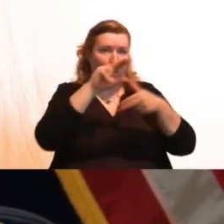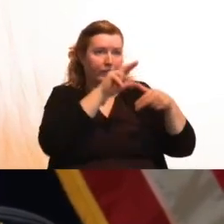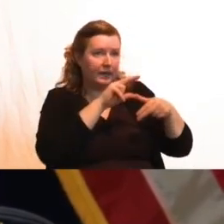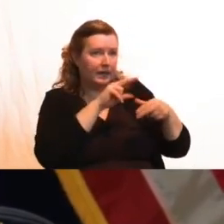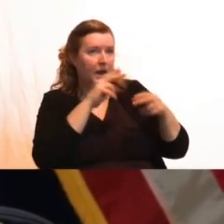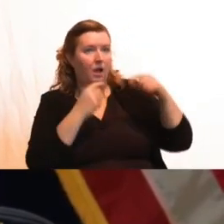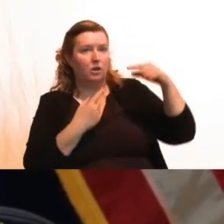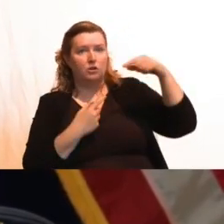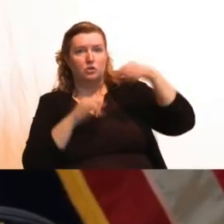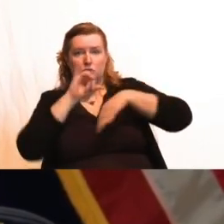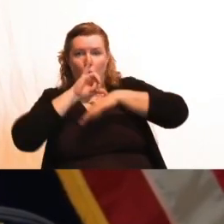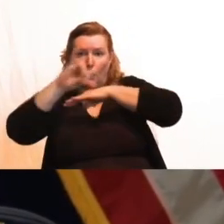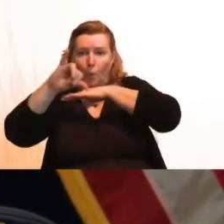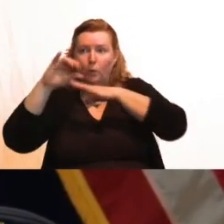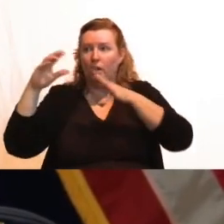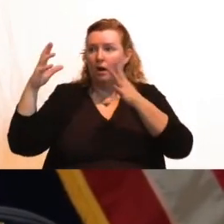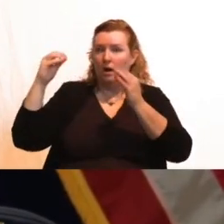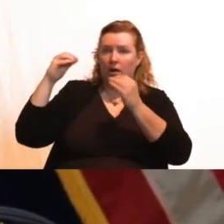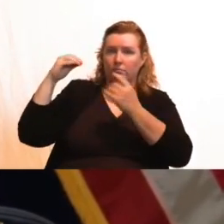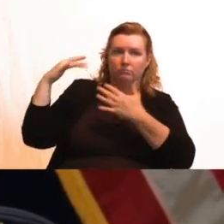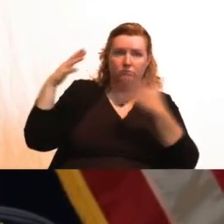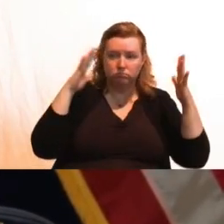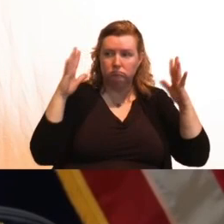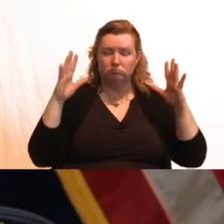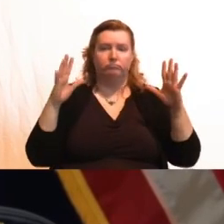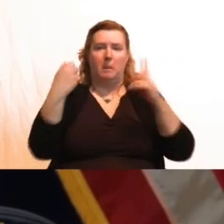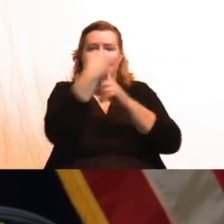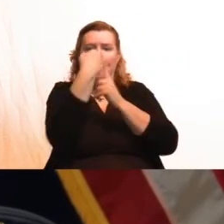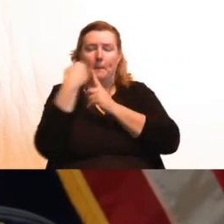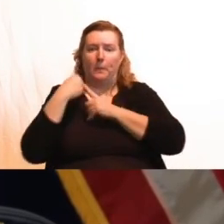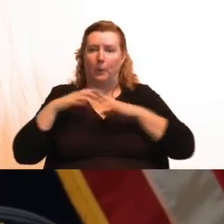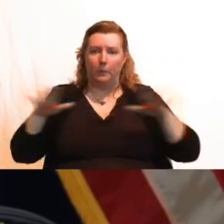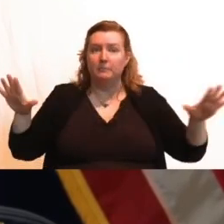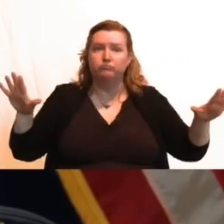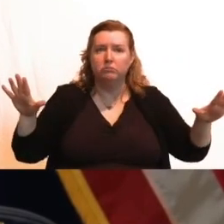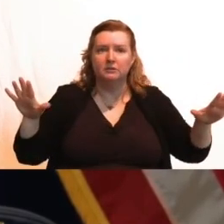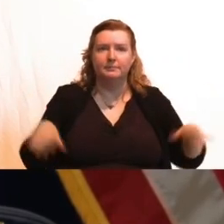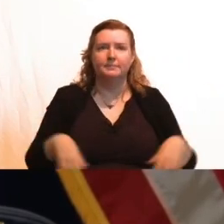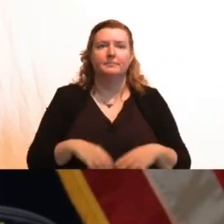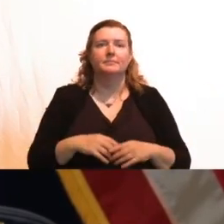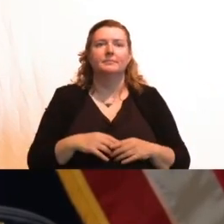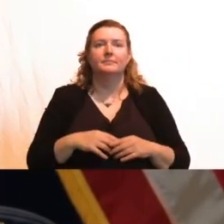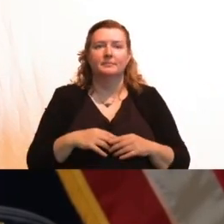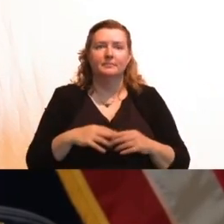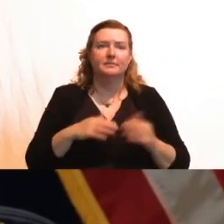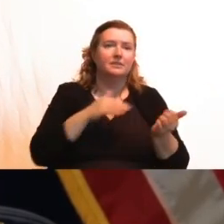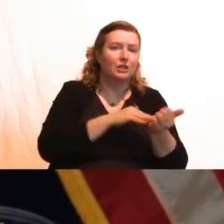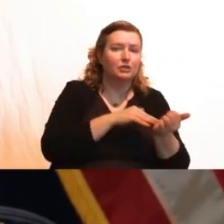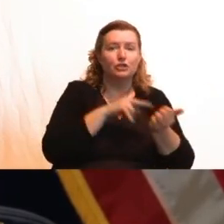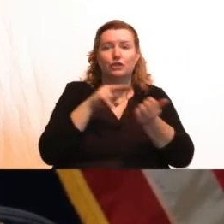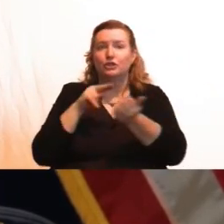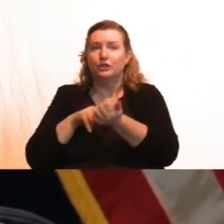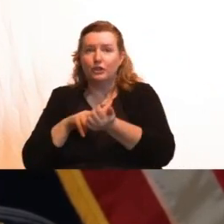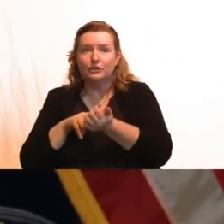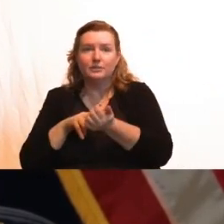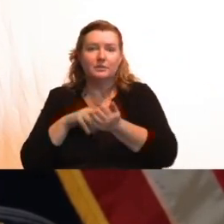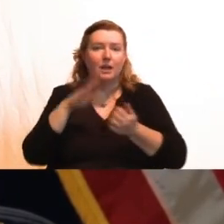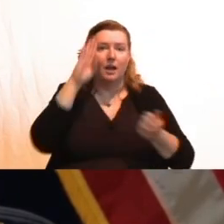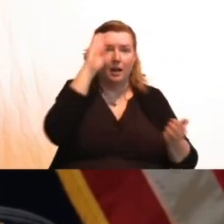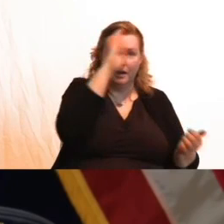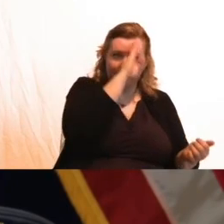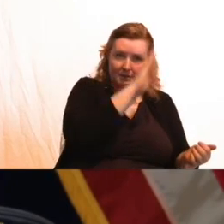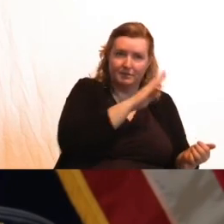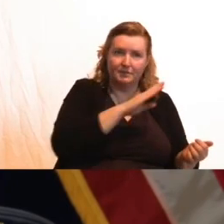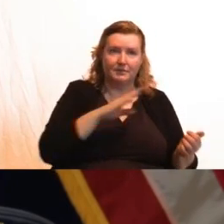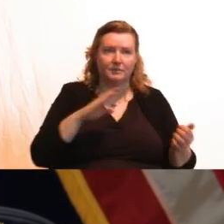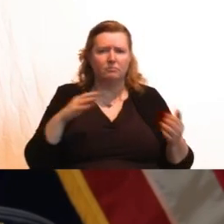supplies, equipment, treatments were non-existent. And then it made us reflect on what could we do better